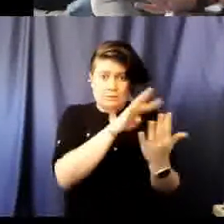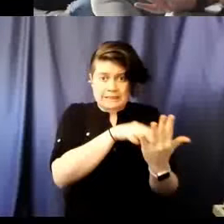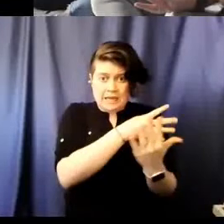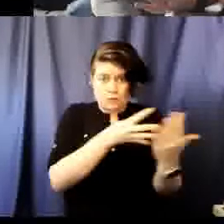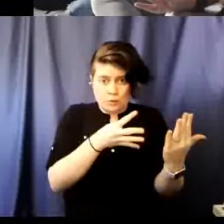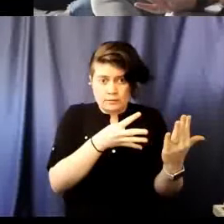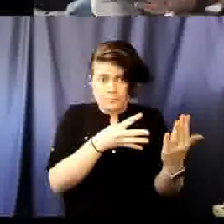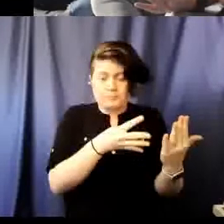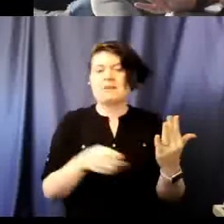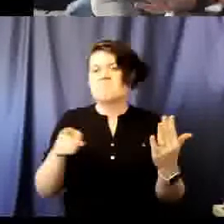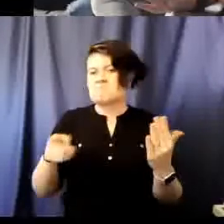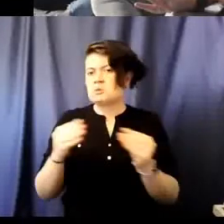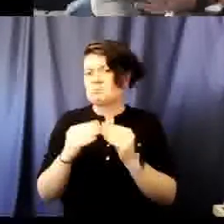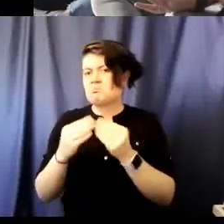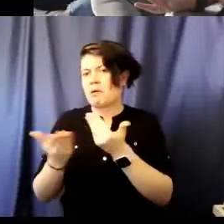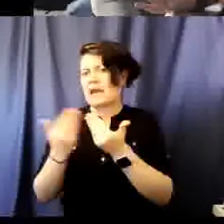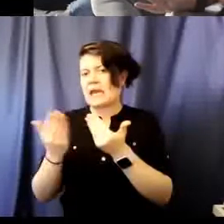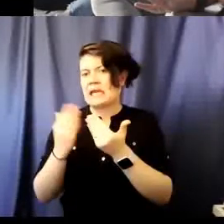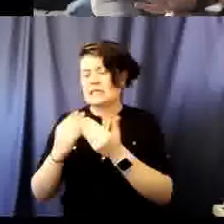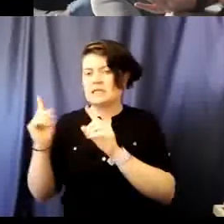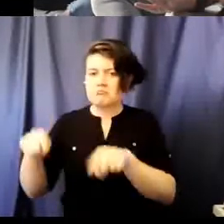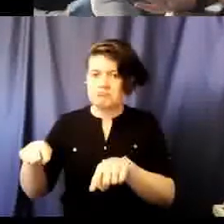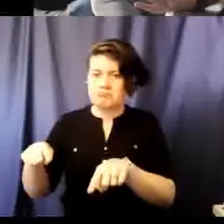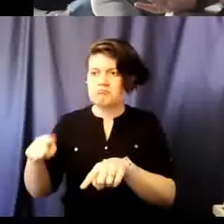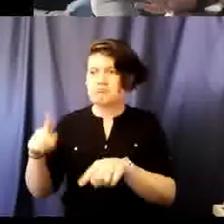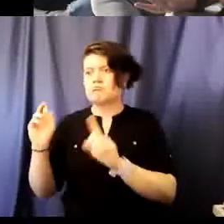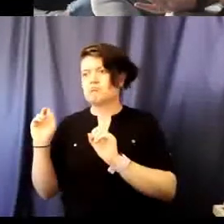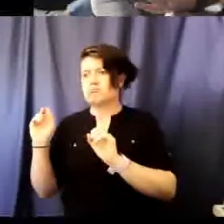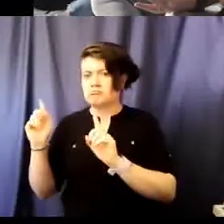attendance policies have been set in a closed group.